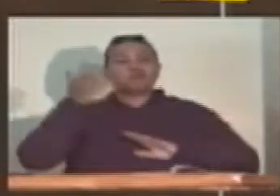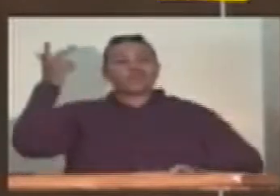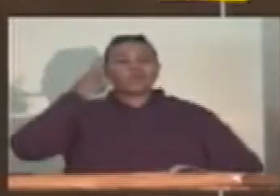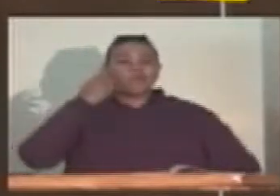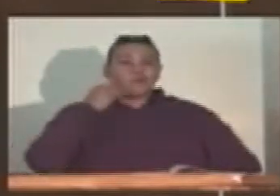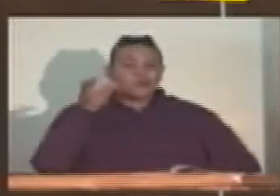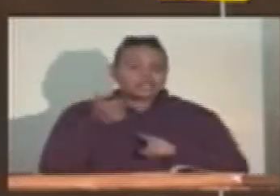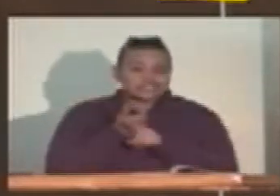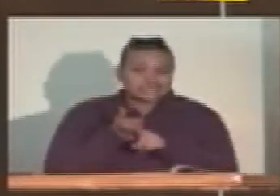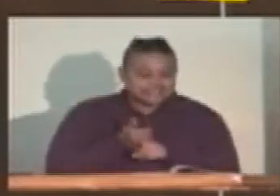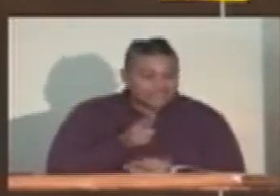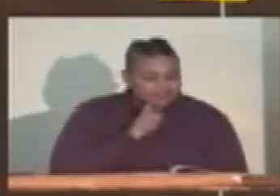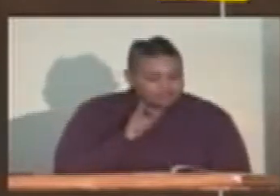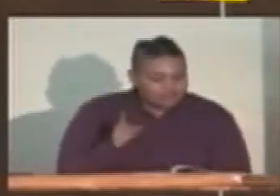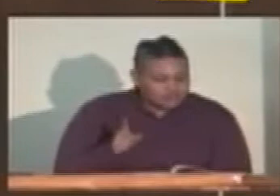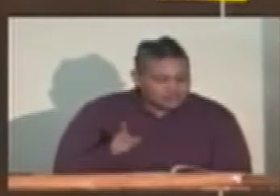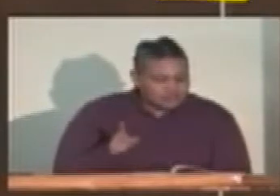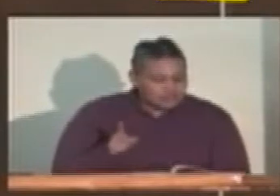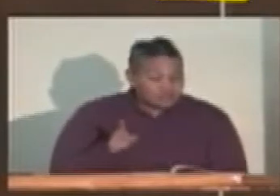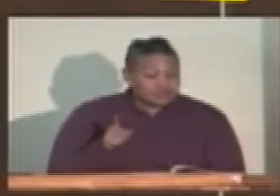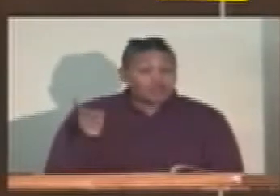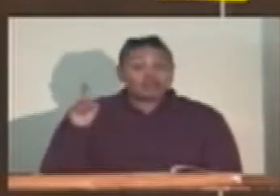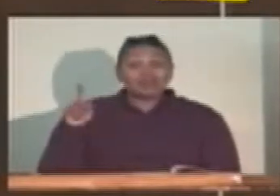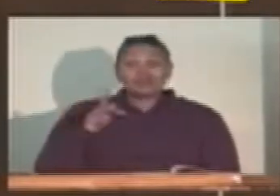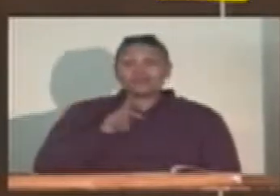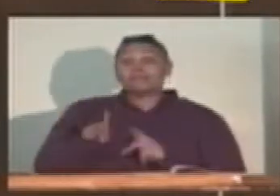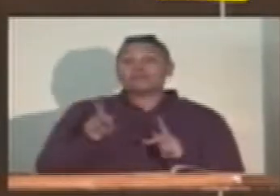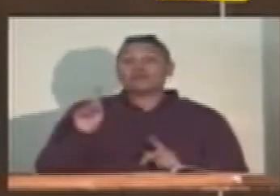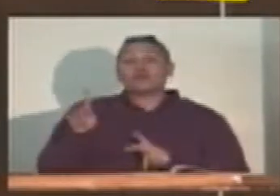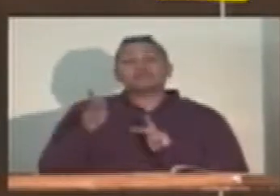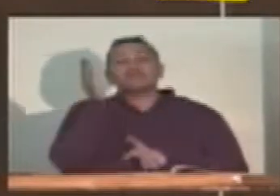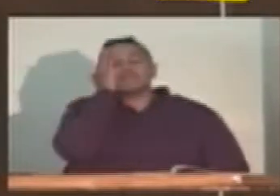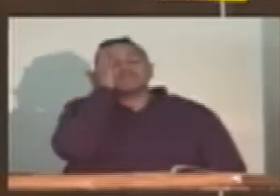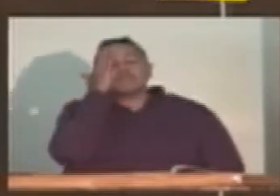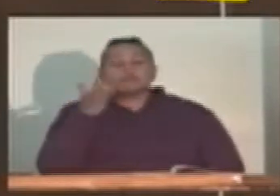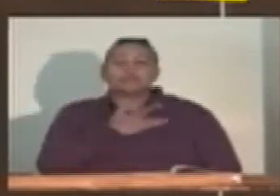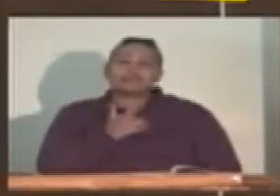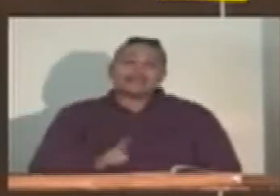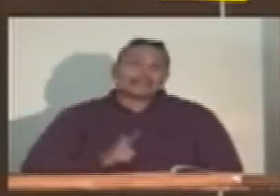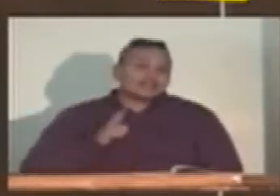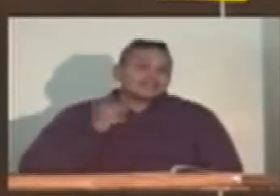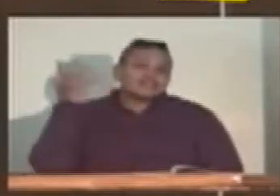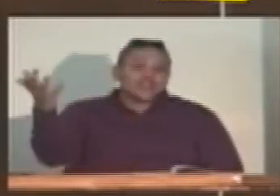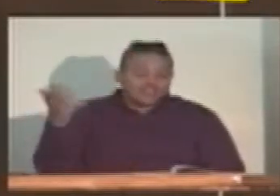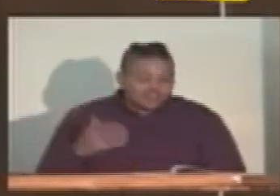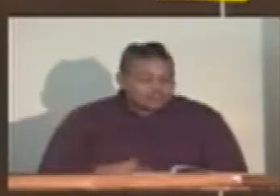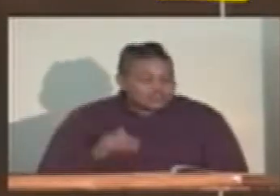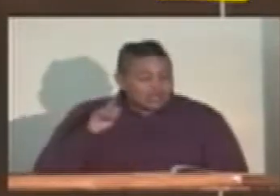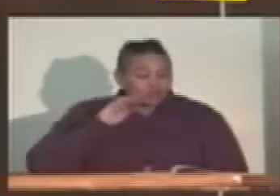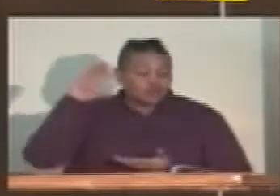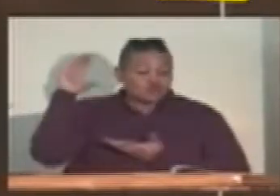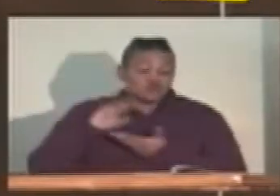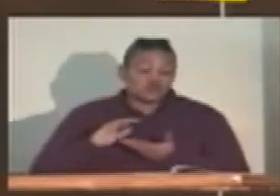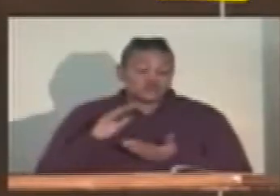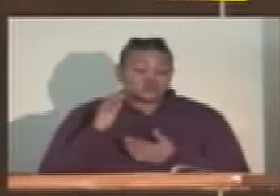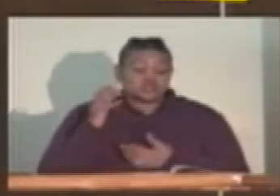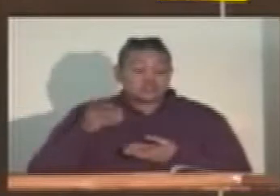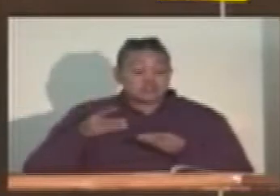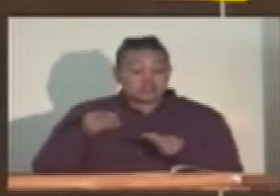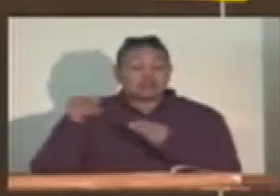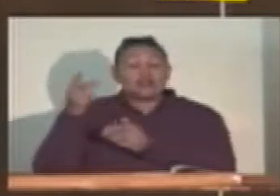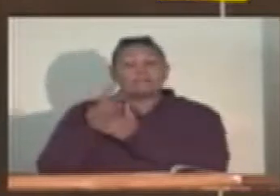which is a dormitory municipality. This would reduce some expenses that both